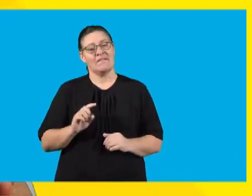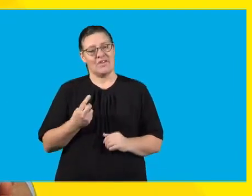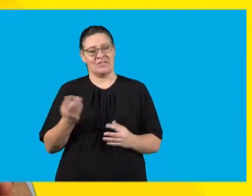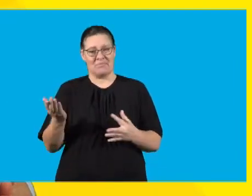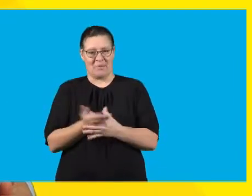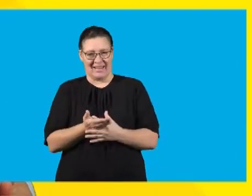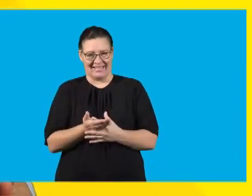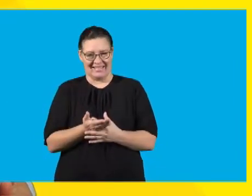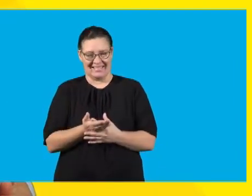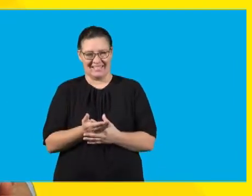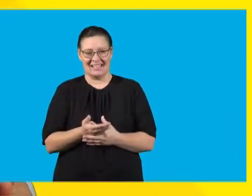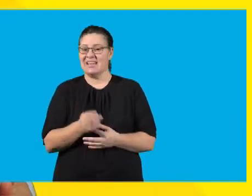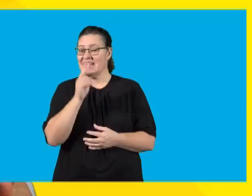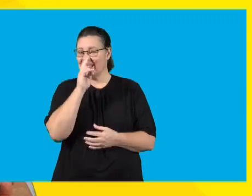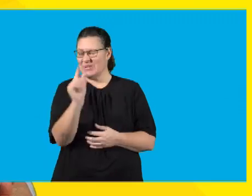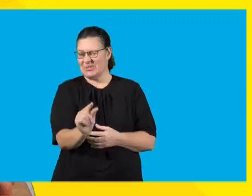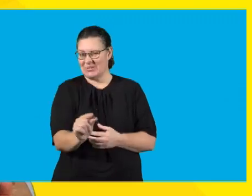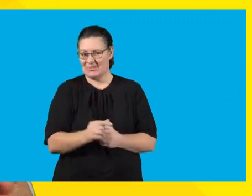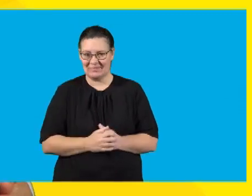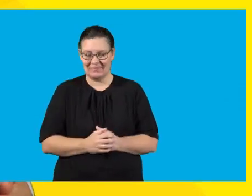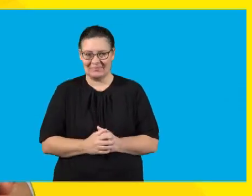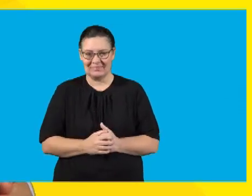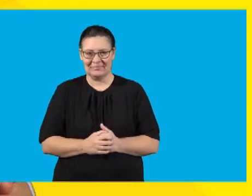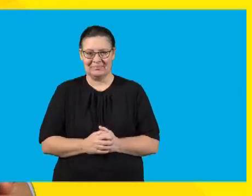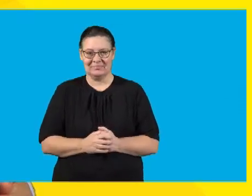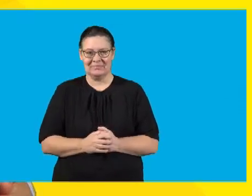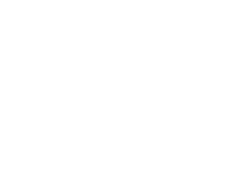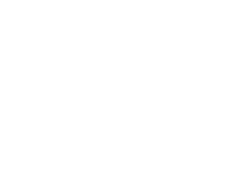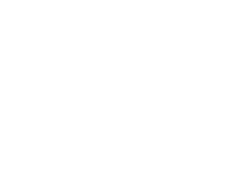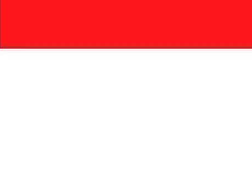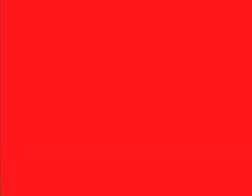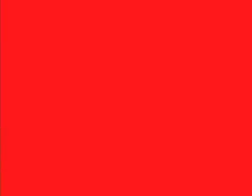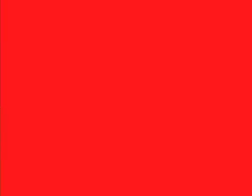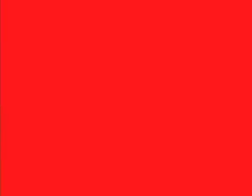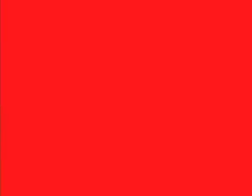to a short ad break. I will see you after the ad break.